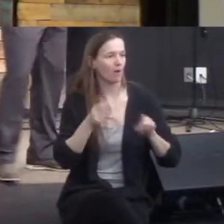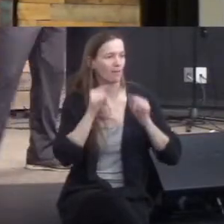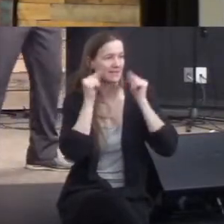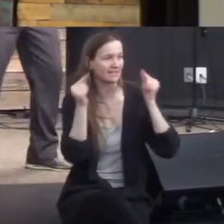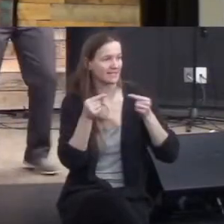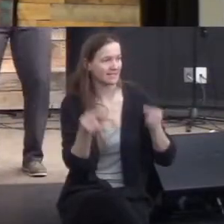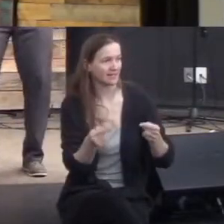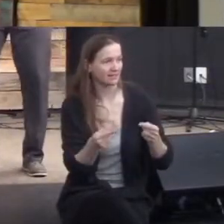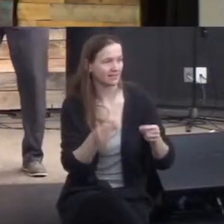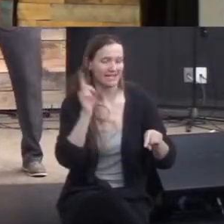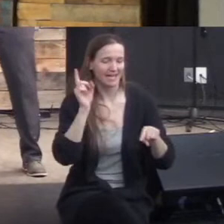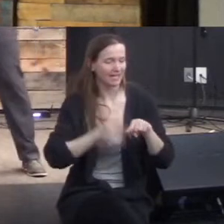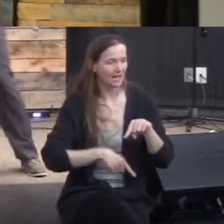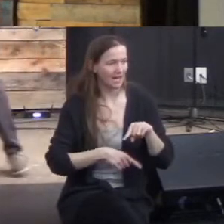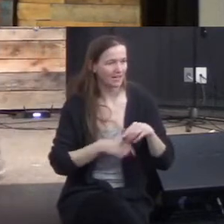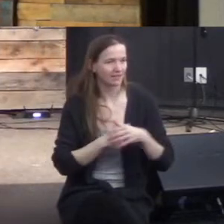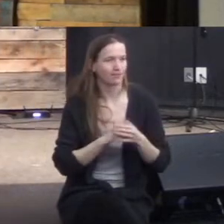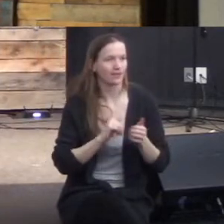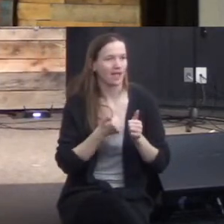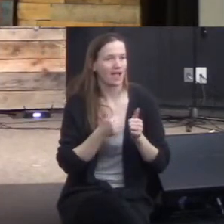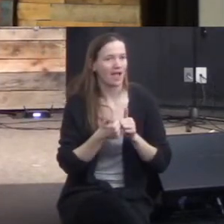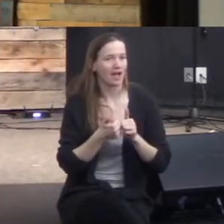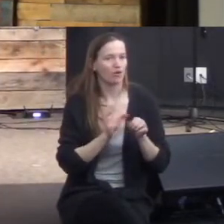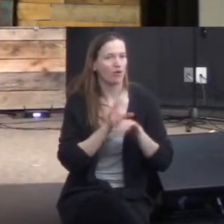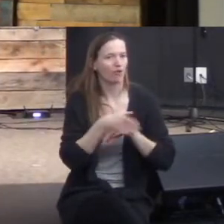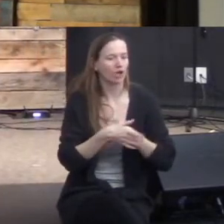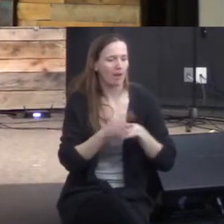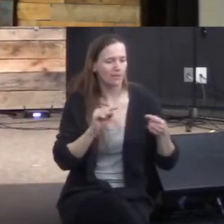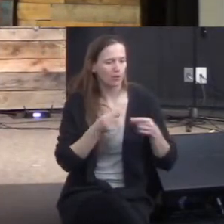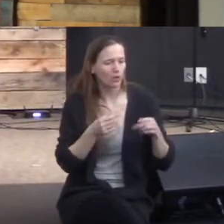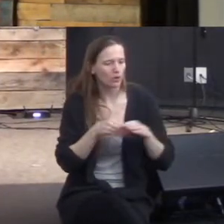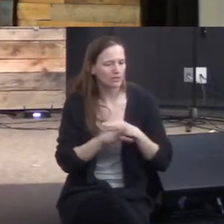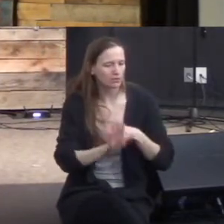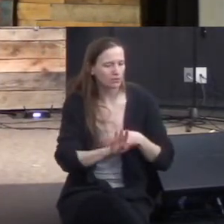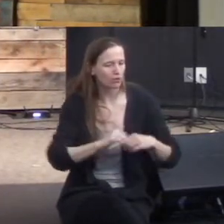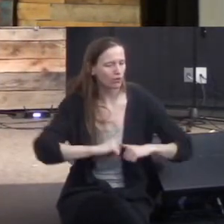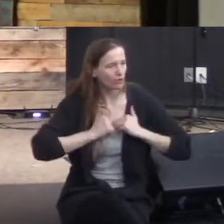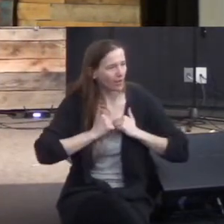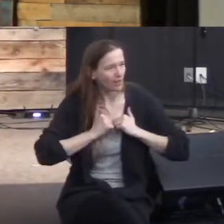How do you get past the wounds in your own life? You can't.